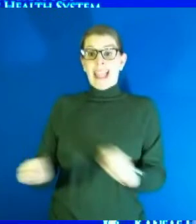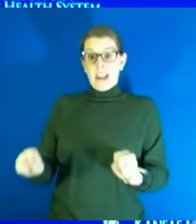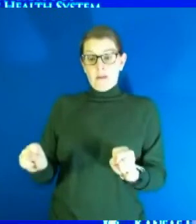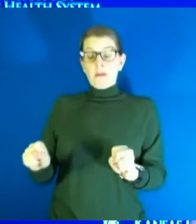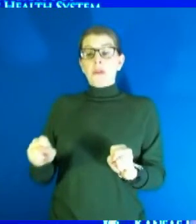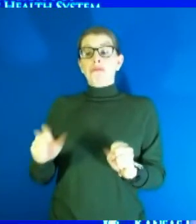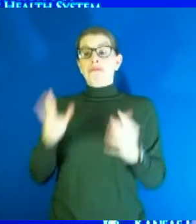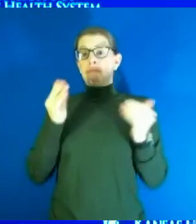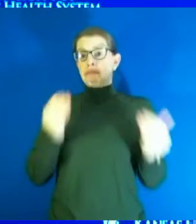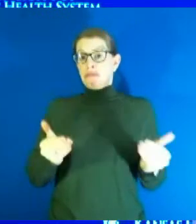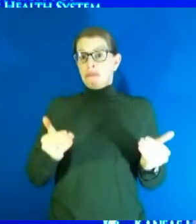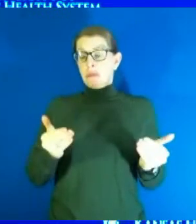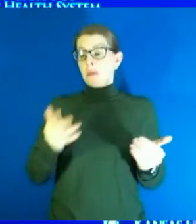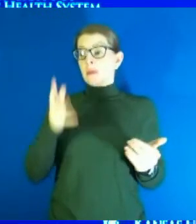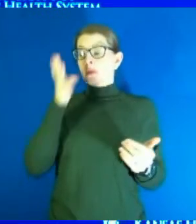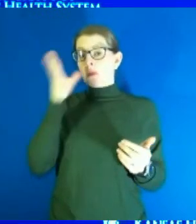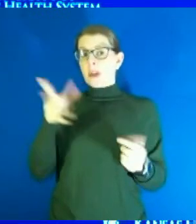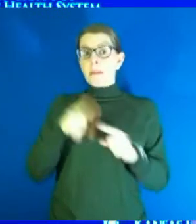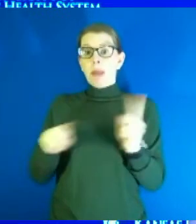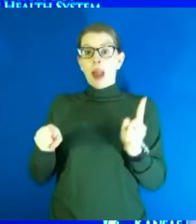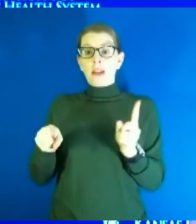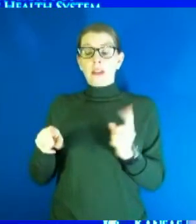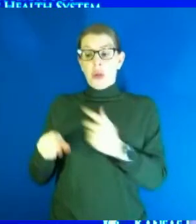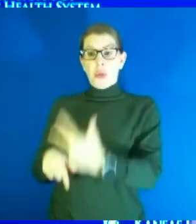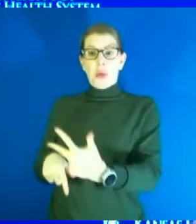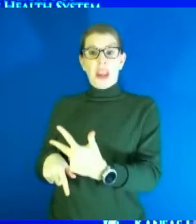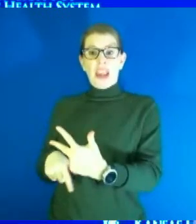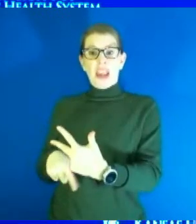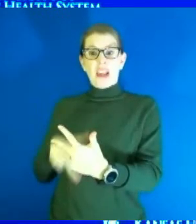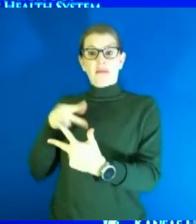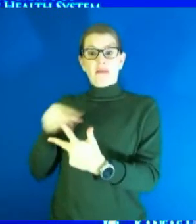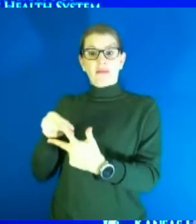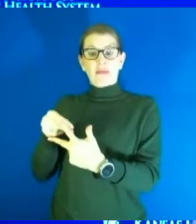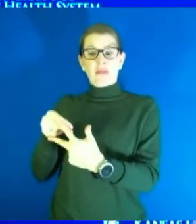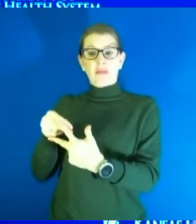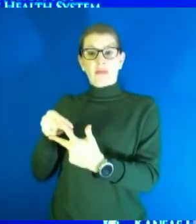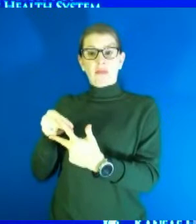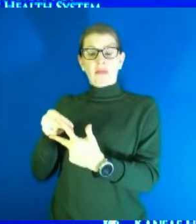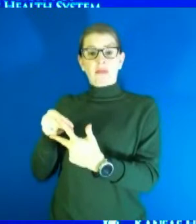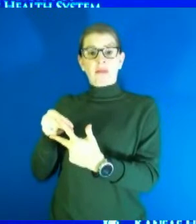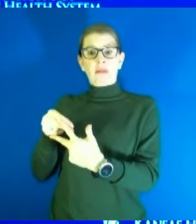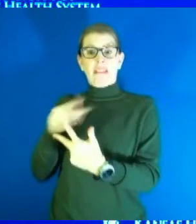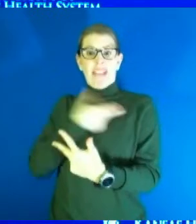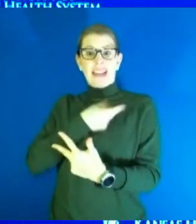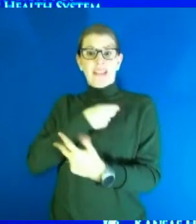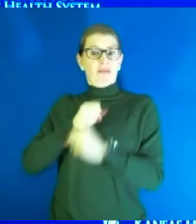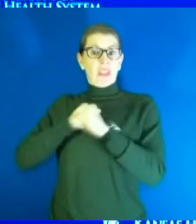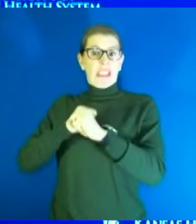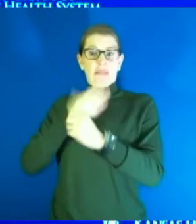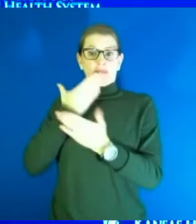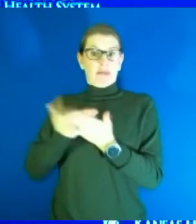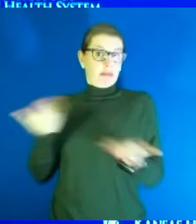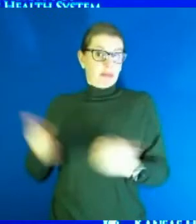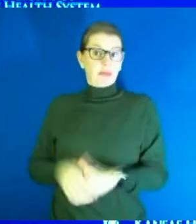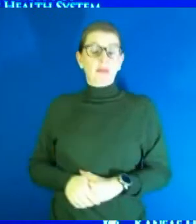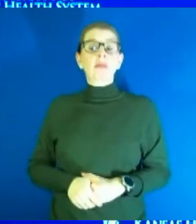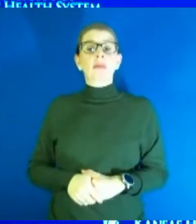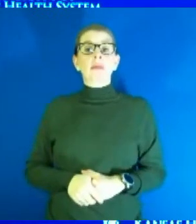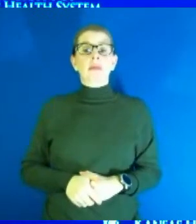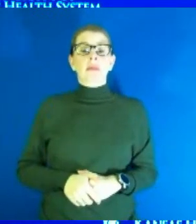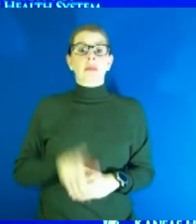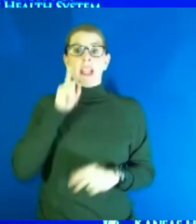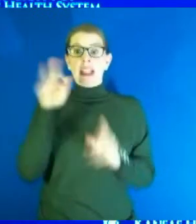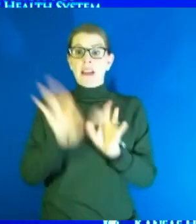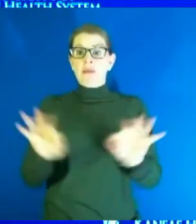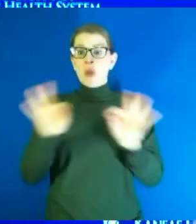saw, those 3 doses of vaccine really do protect well. And I think the key component of